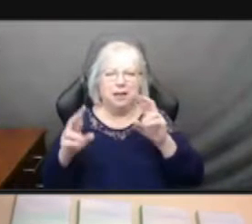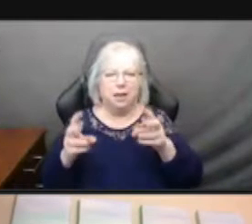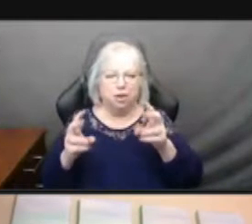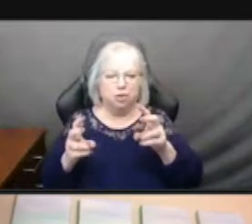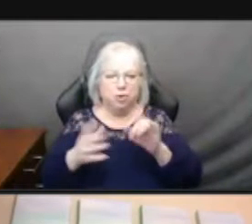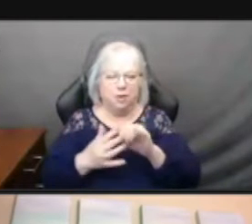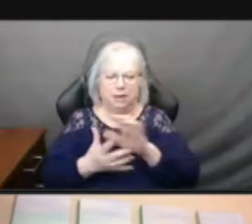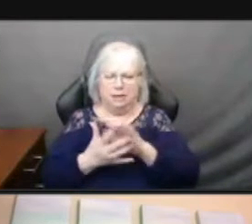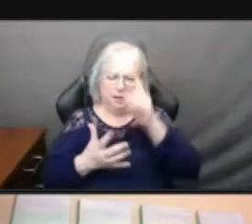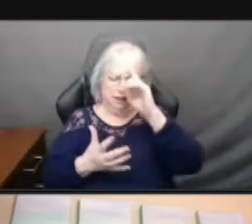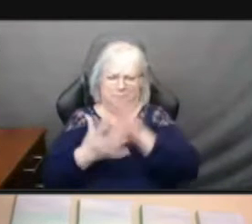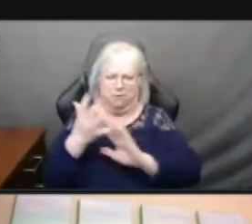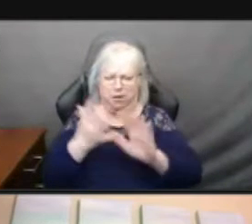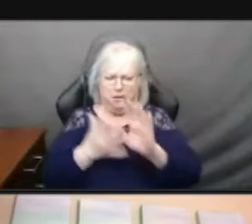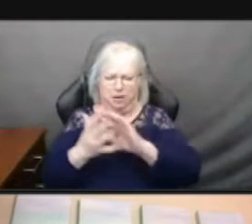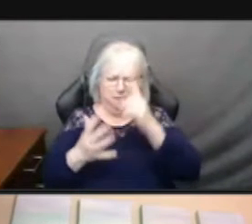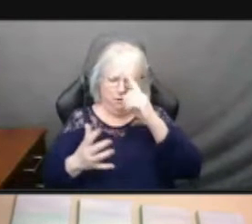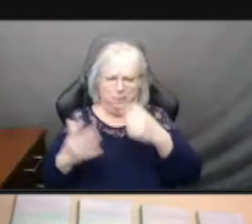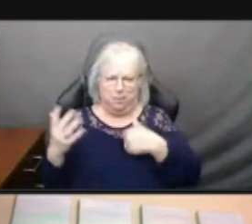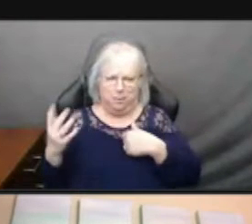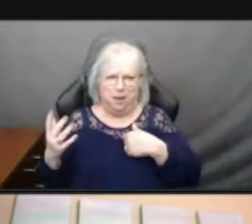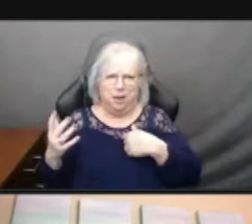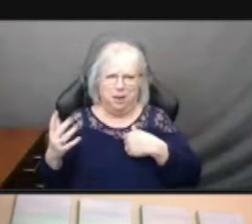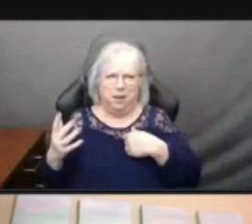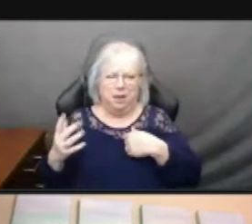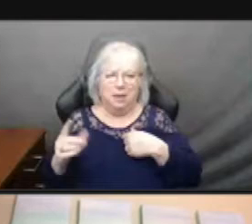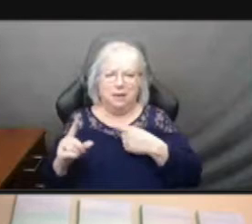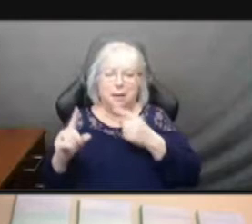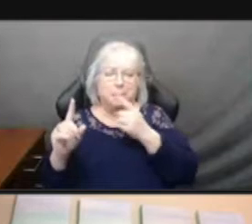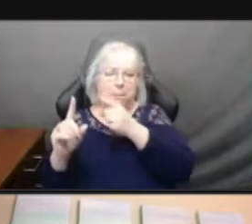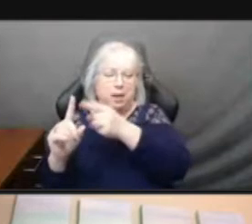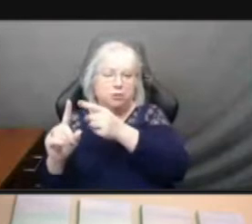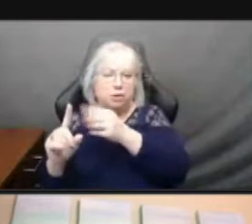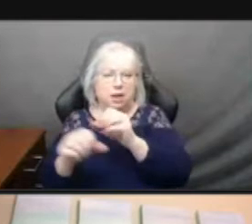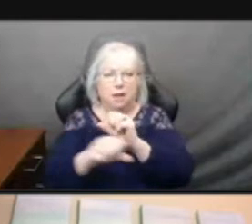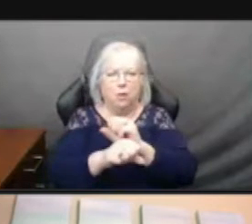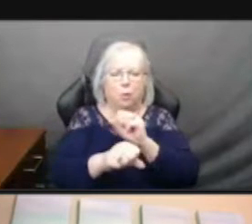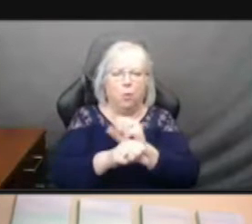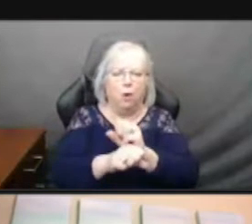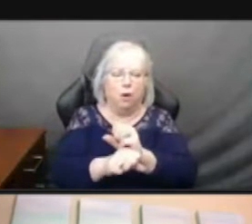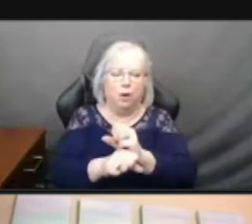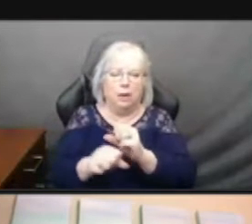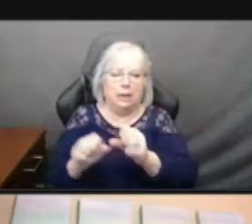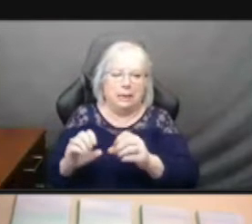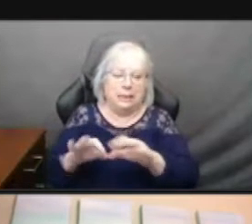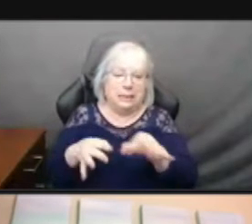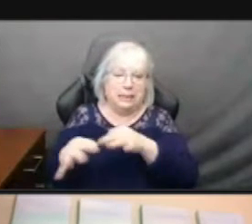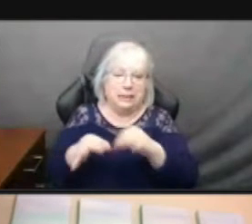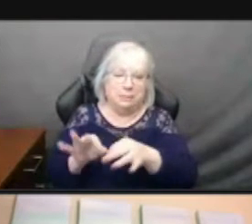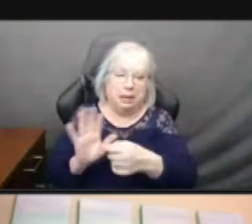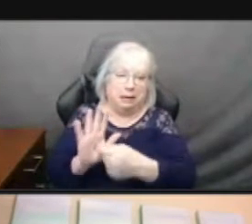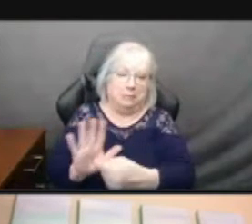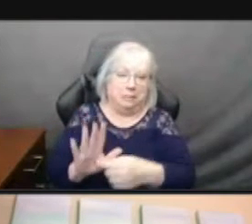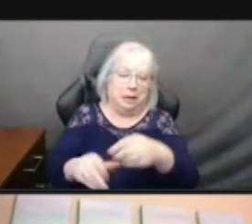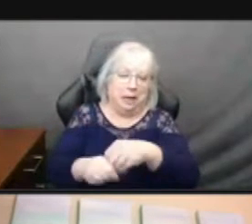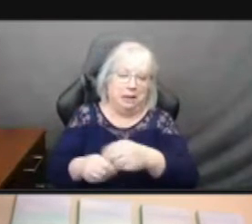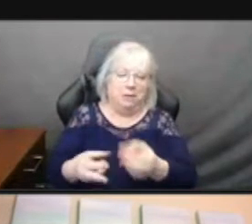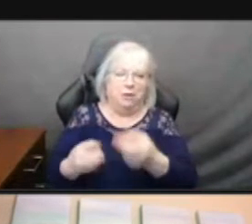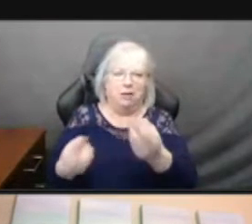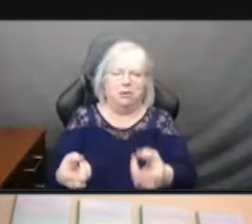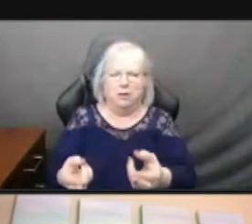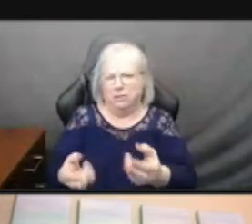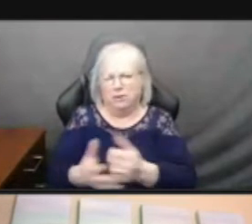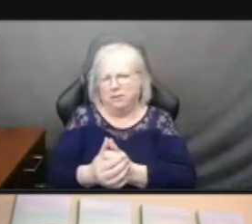confusing to me is the mission and the work is laid out in the resolution, and I think